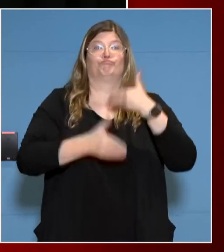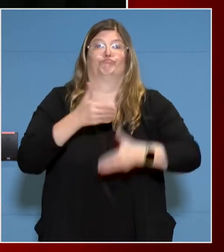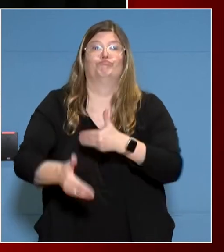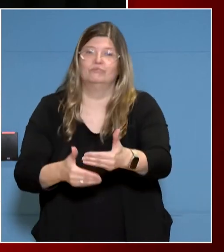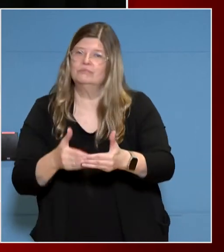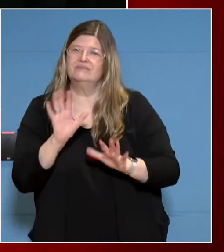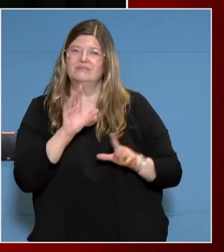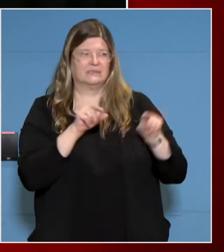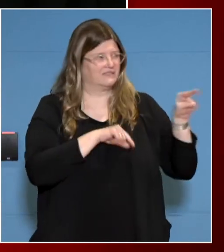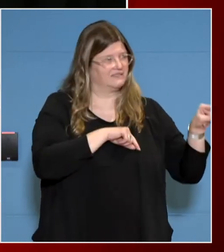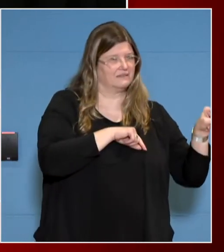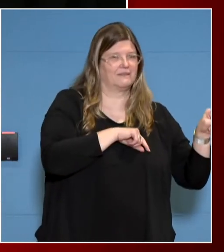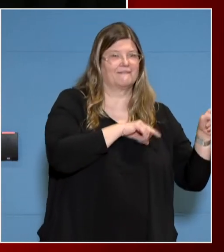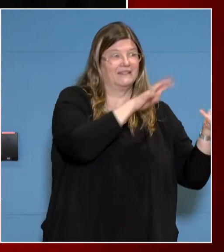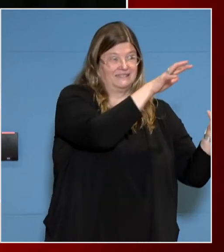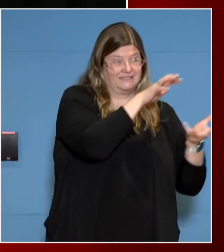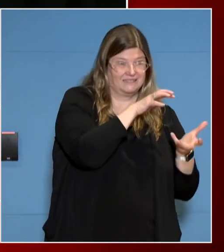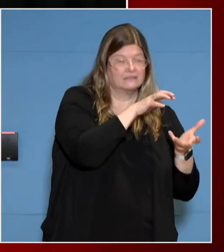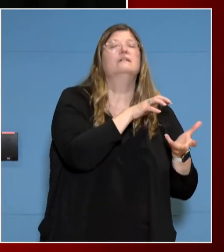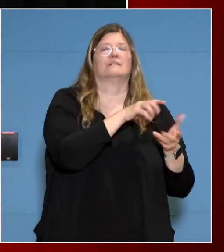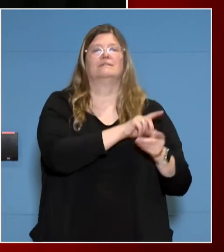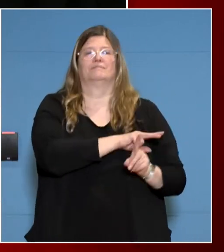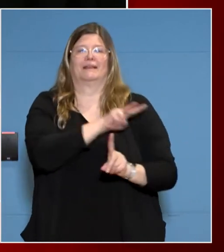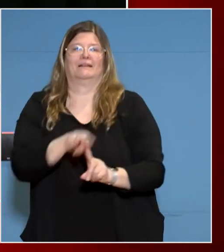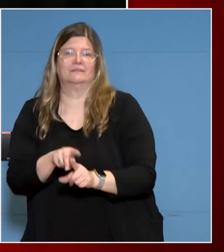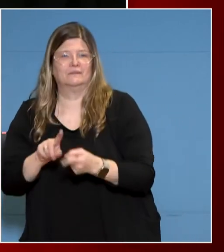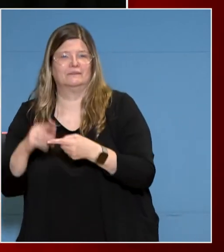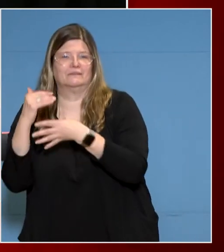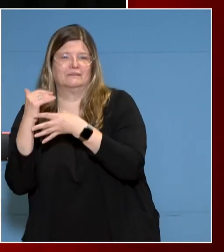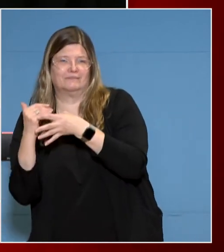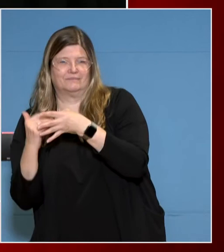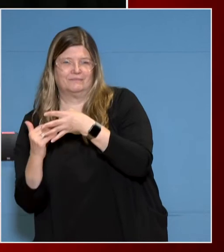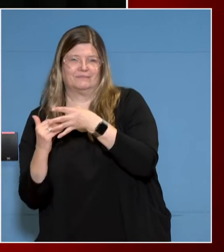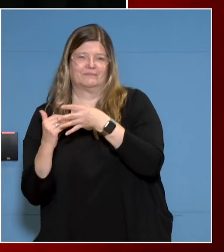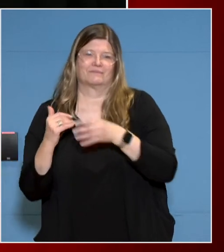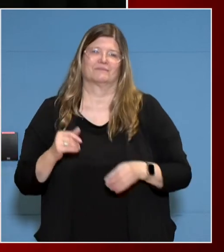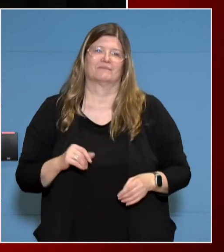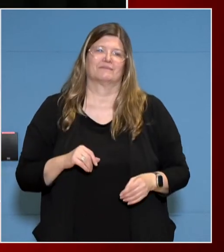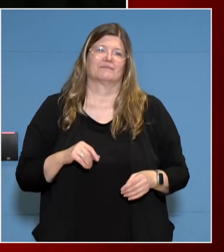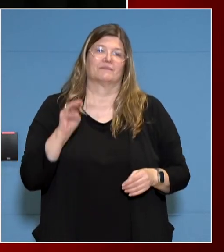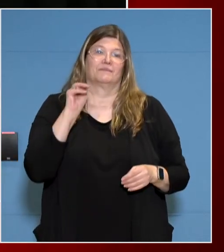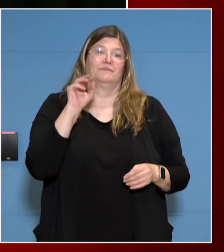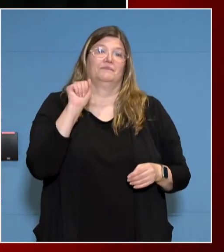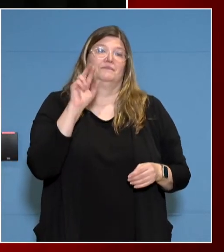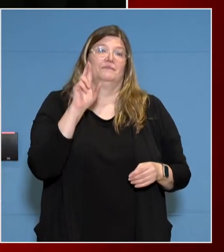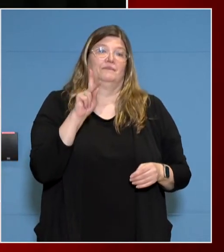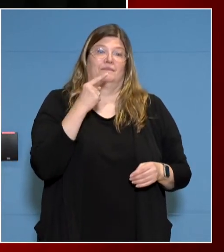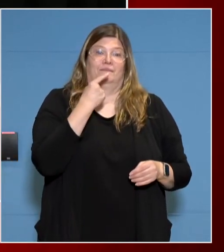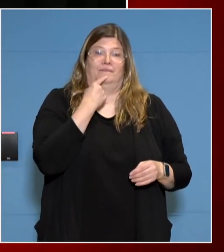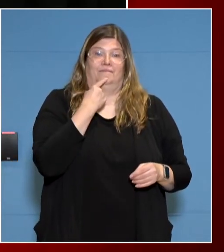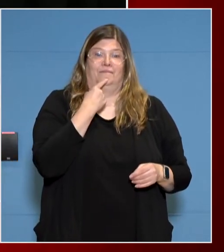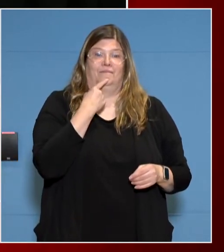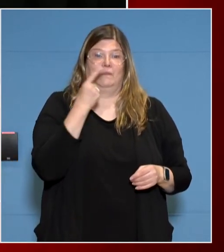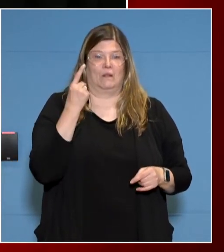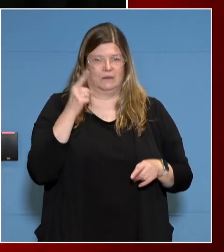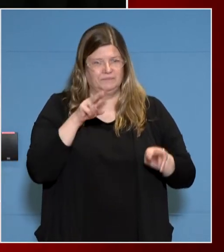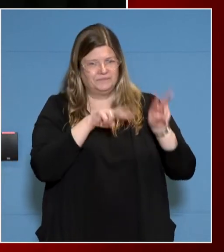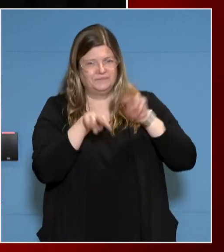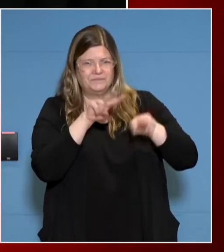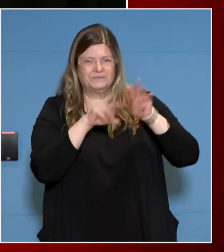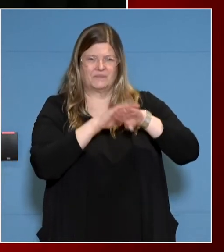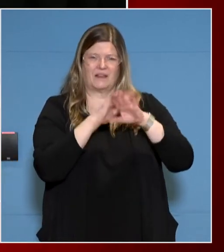see, you know, the list and the phases broke out in the presentations, they would look at that and they might assume that, oh,